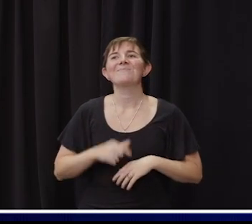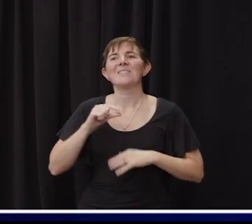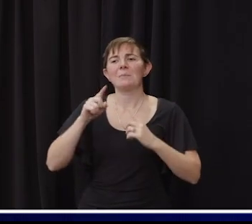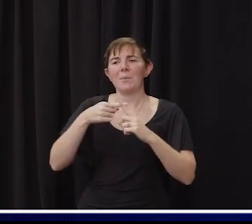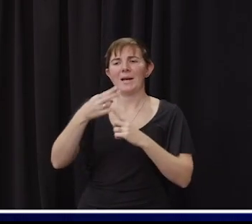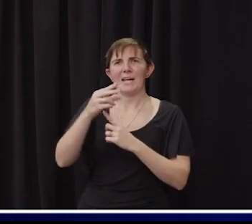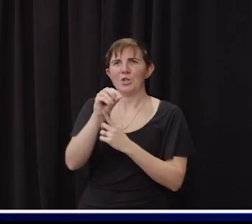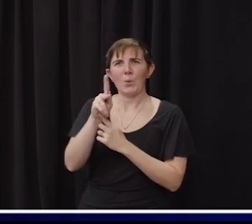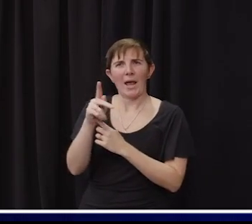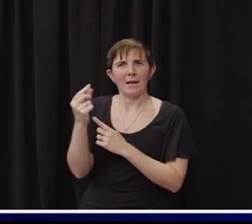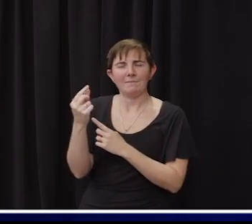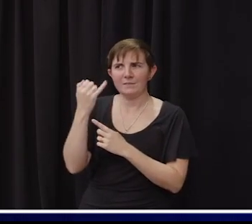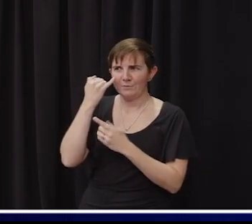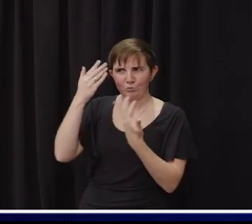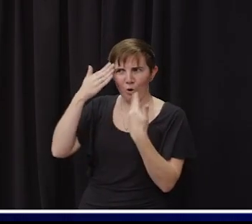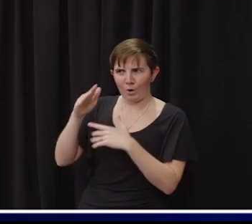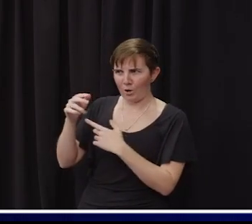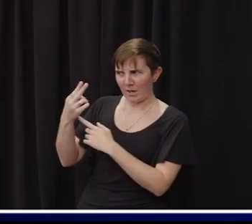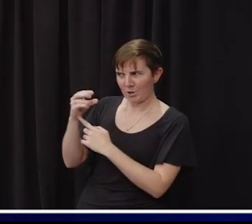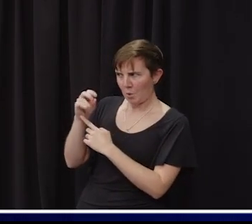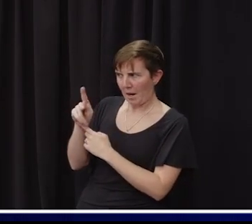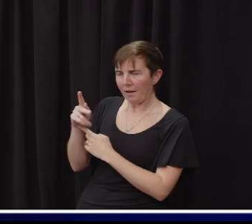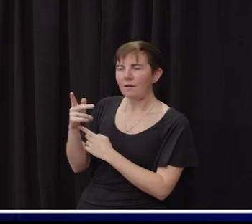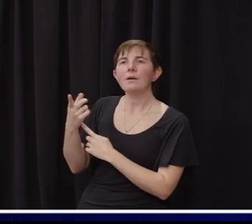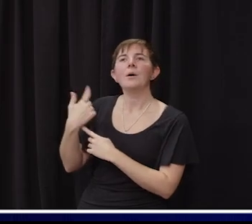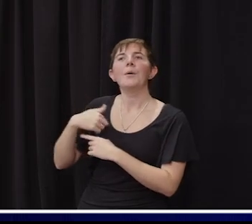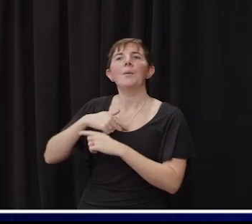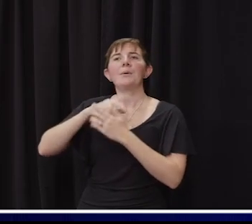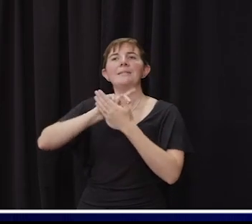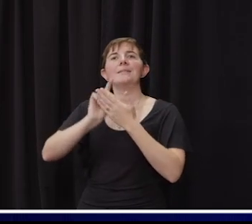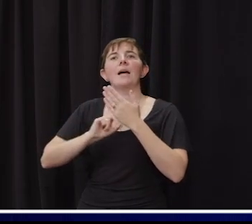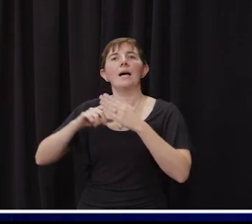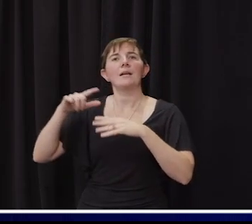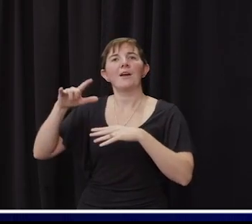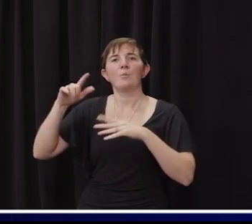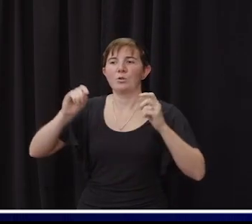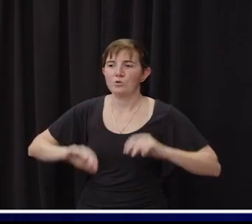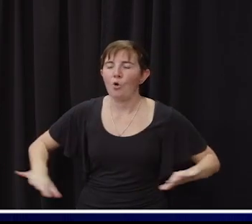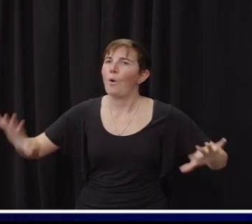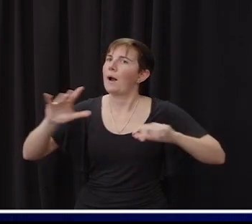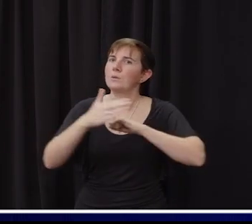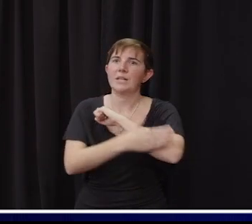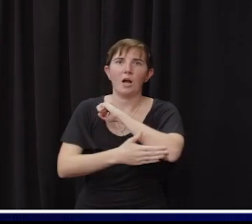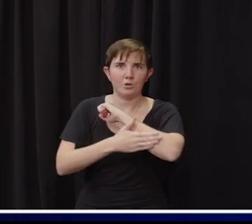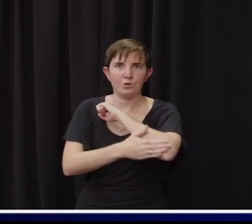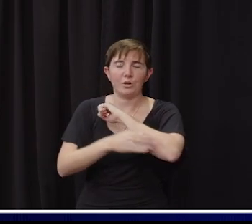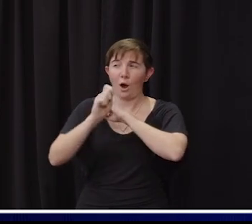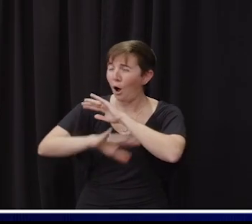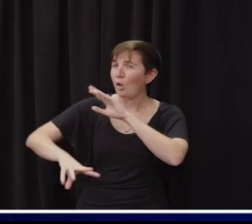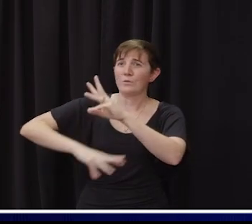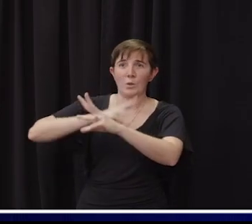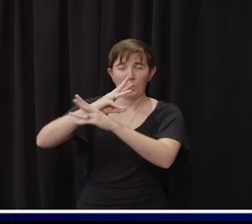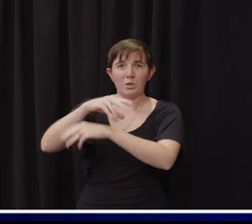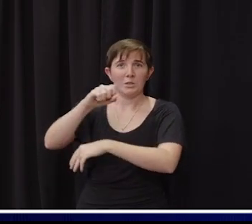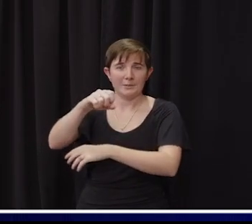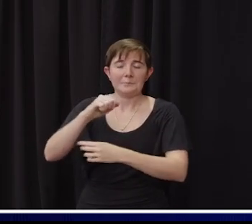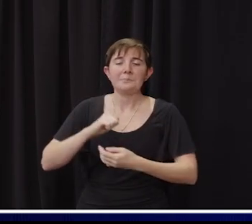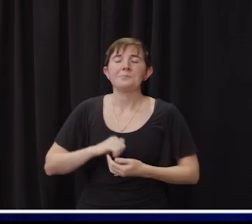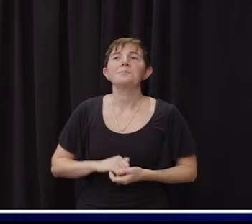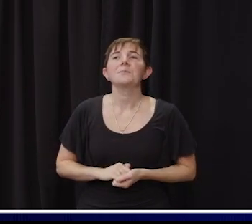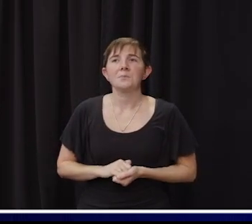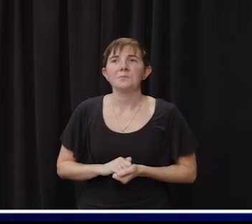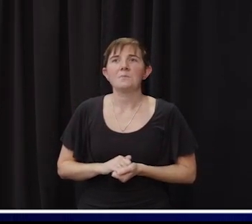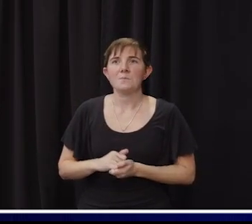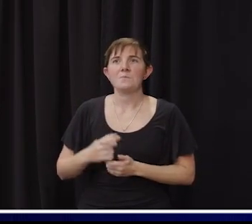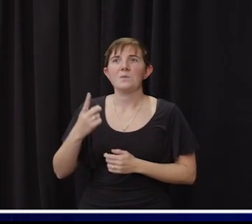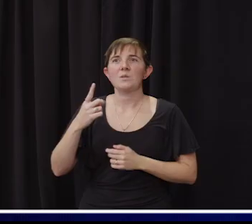HOK, if you don't know, we design airports around the country, all over the world. The